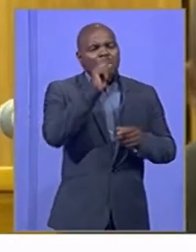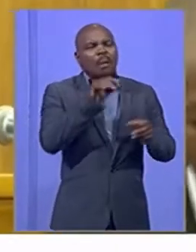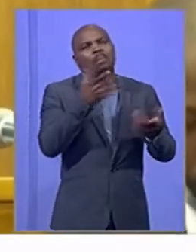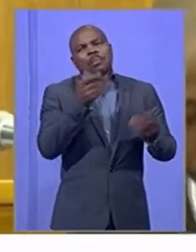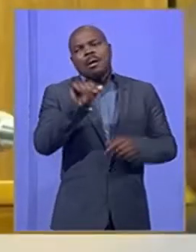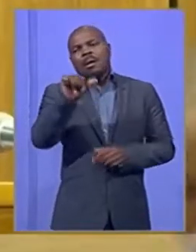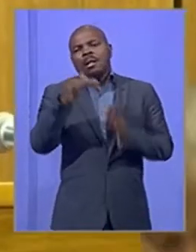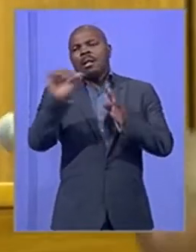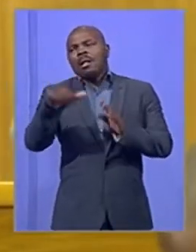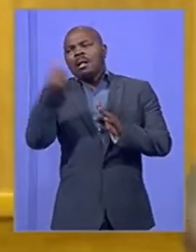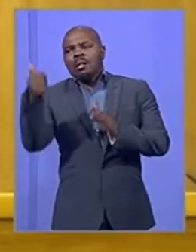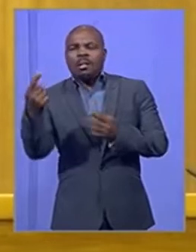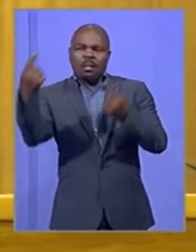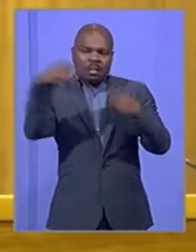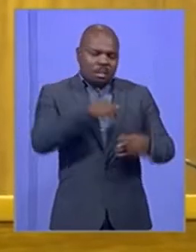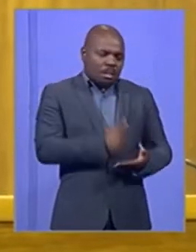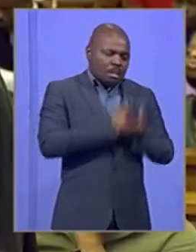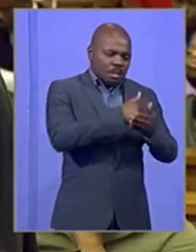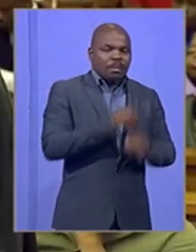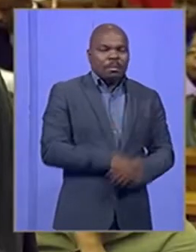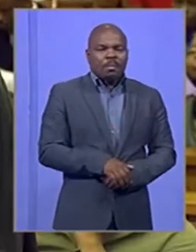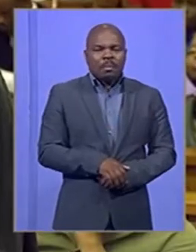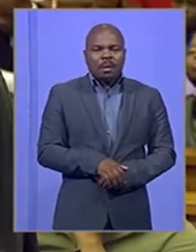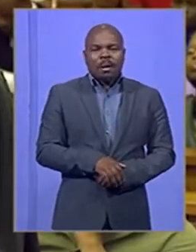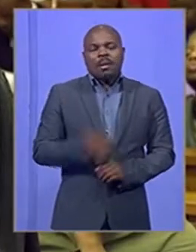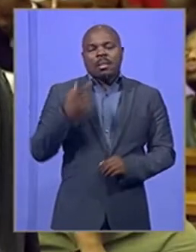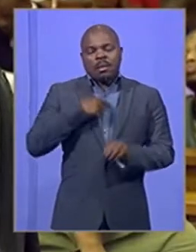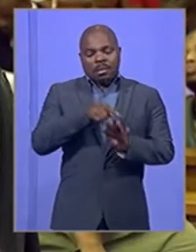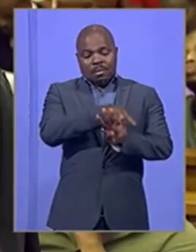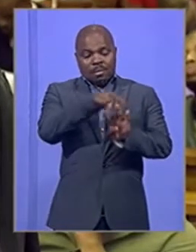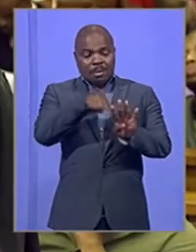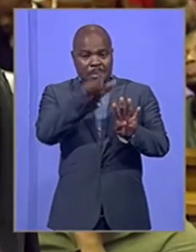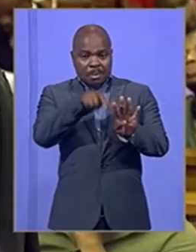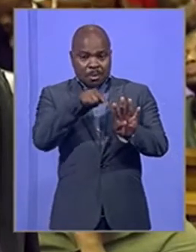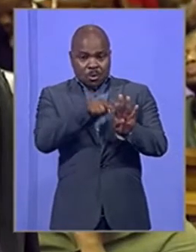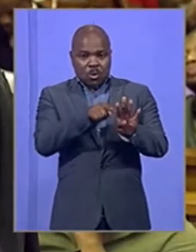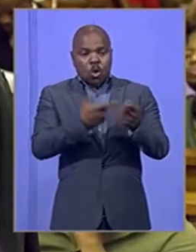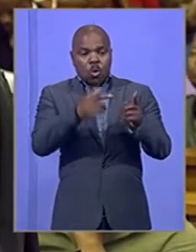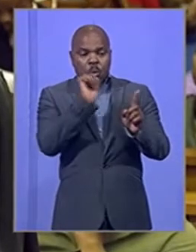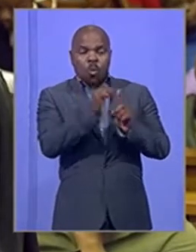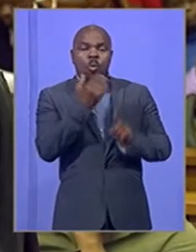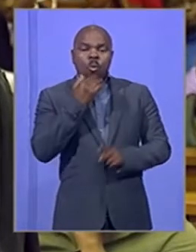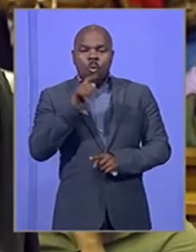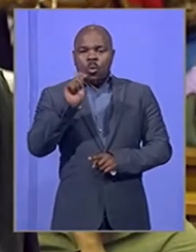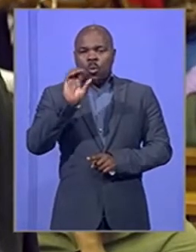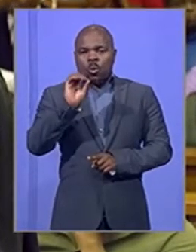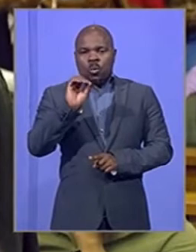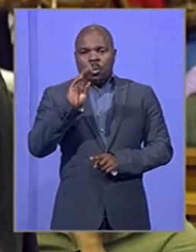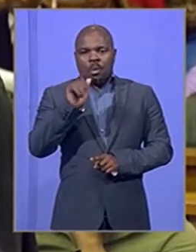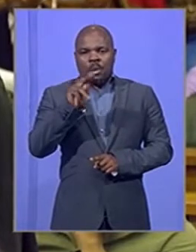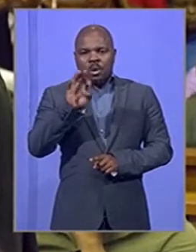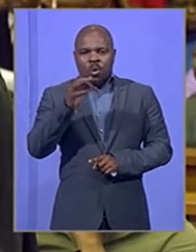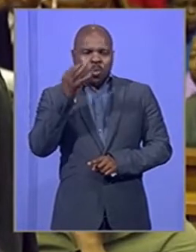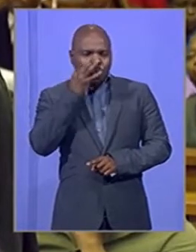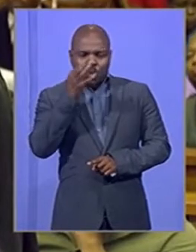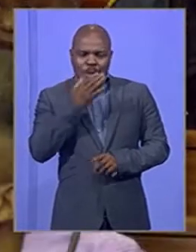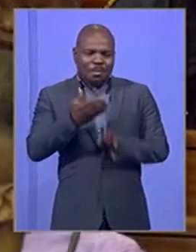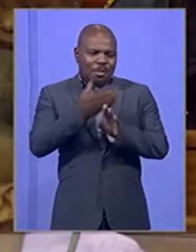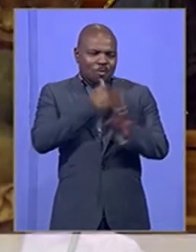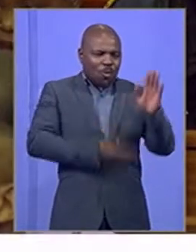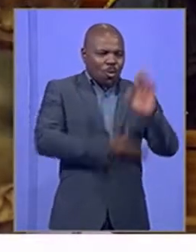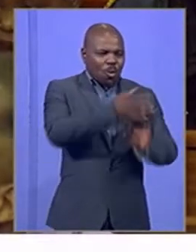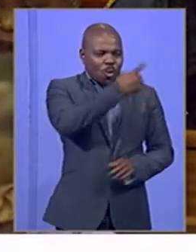tswa ho bahaisane le qothala moqoso wa pele ho ya ho bone TT Thobani o sisintse hore Meyiwa o ne a sa hlokaetse nakong eo ba mo